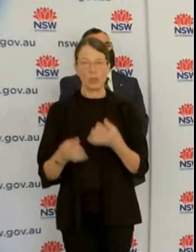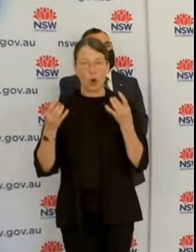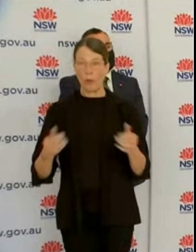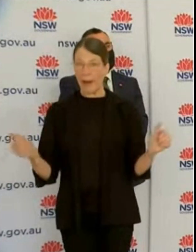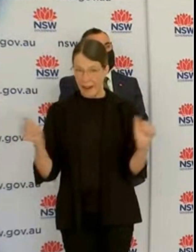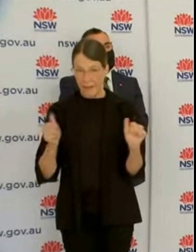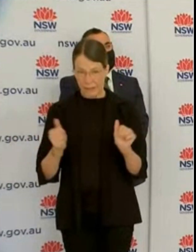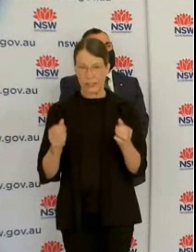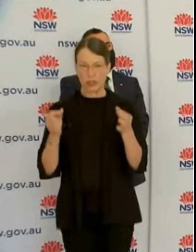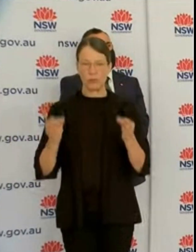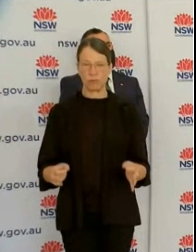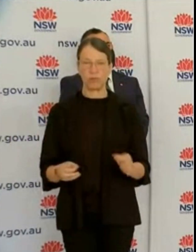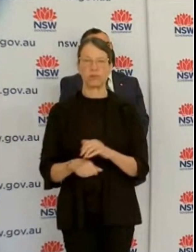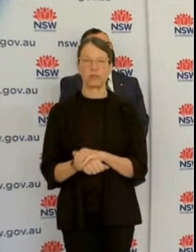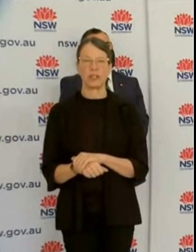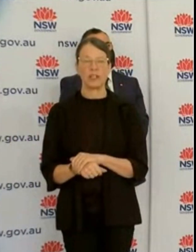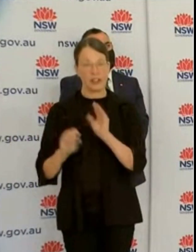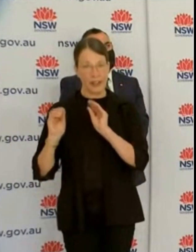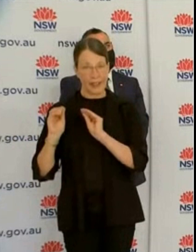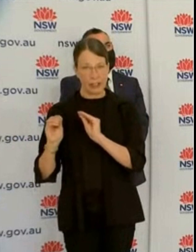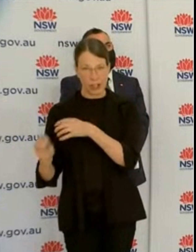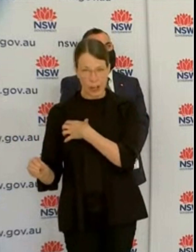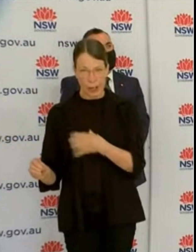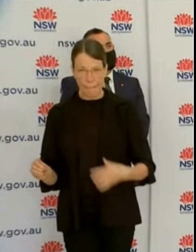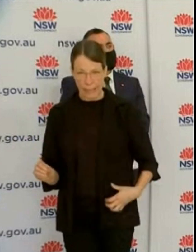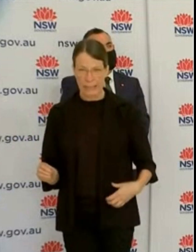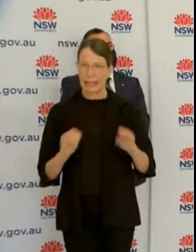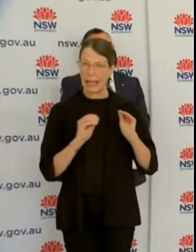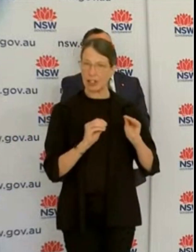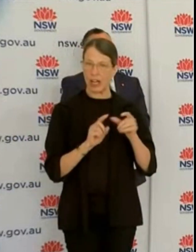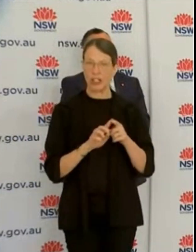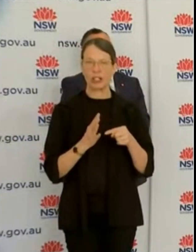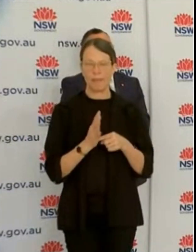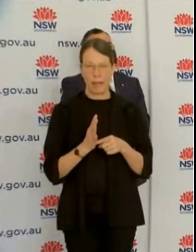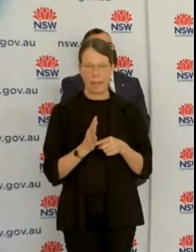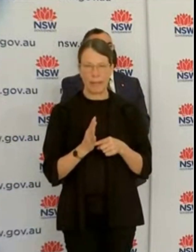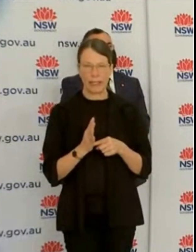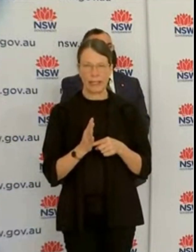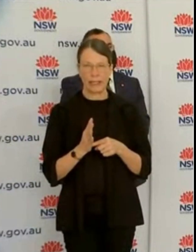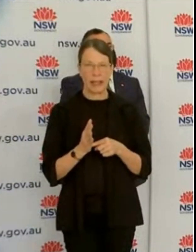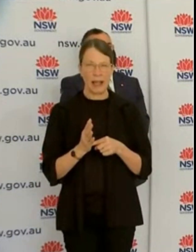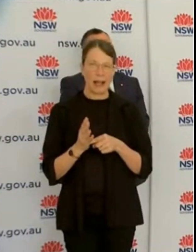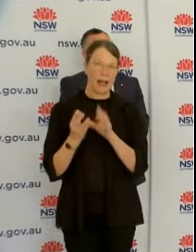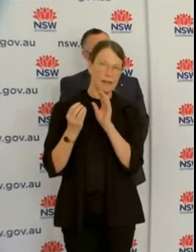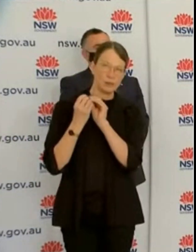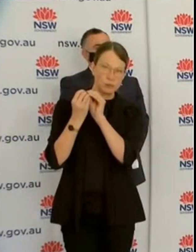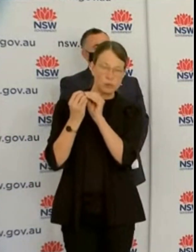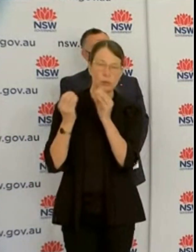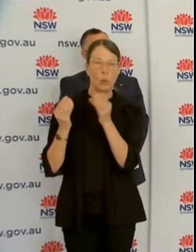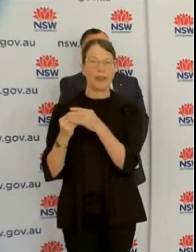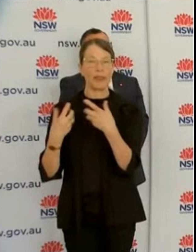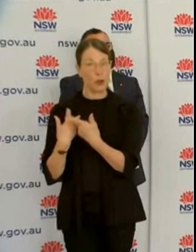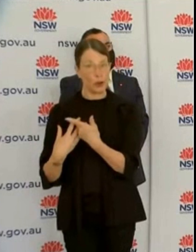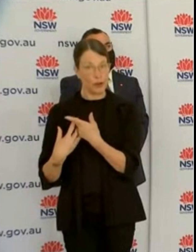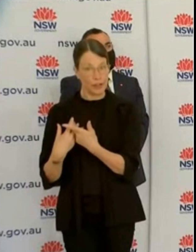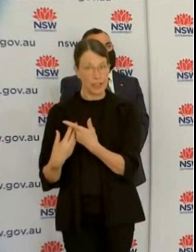the Education Minister, the Education Department have consulted broadly with the university sector, and the feedback I've received is that